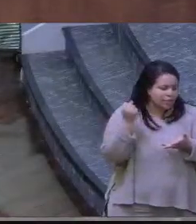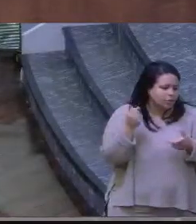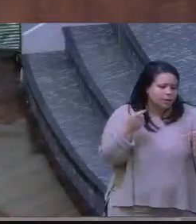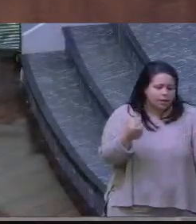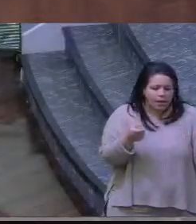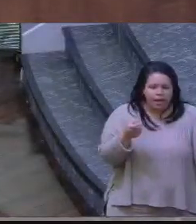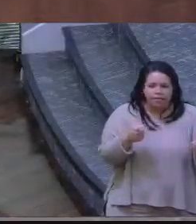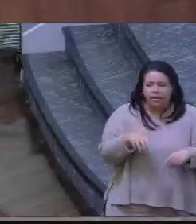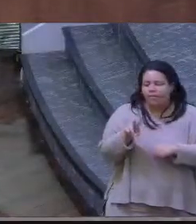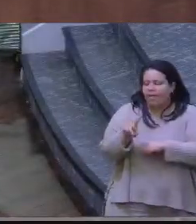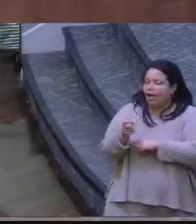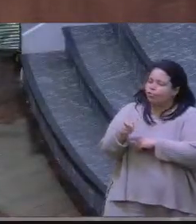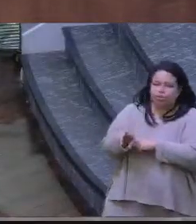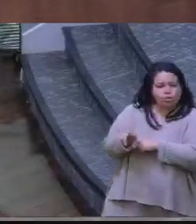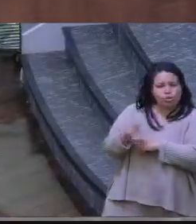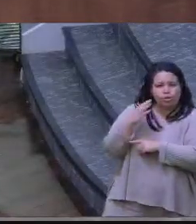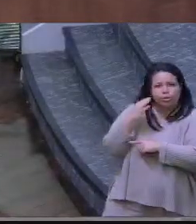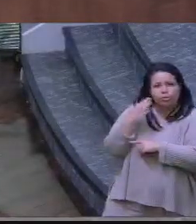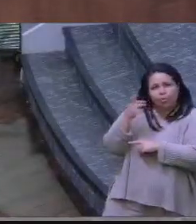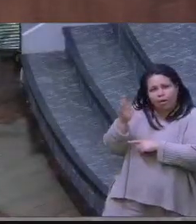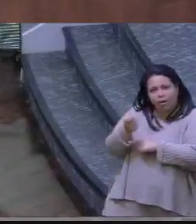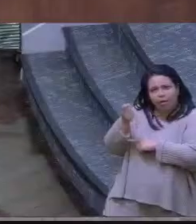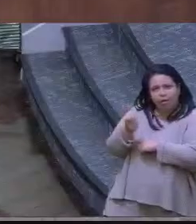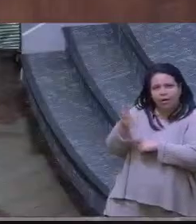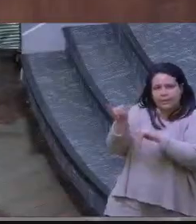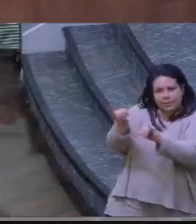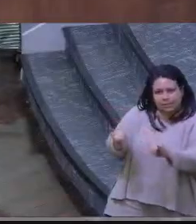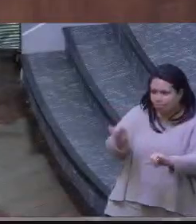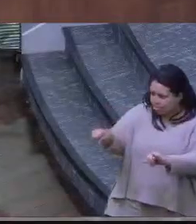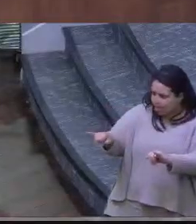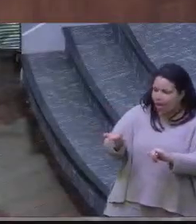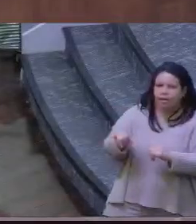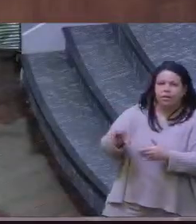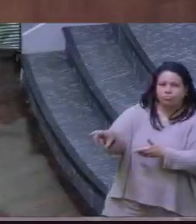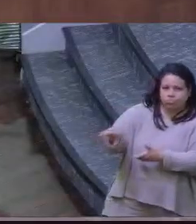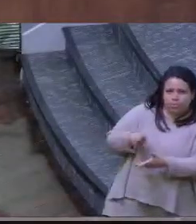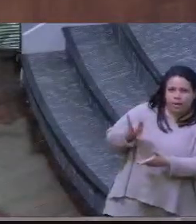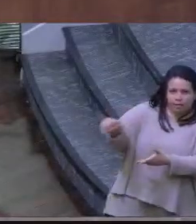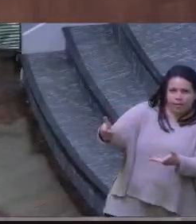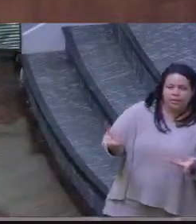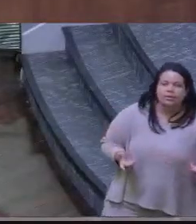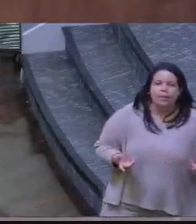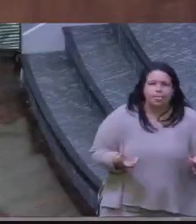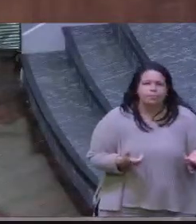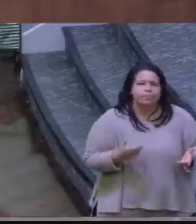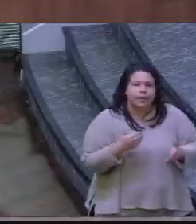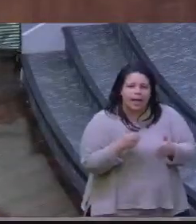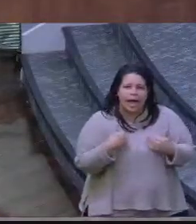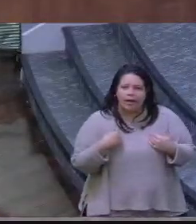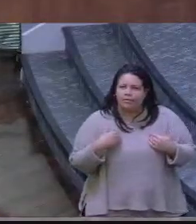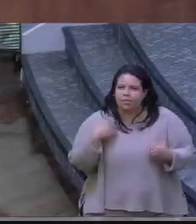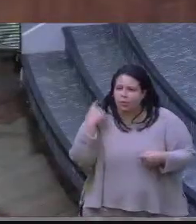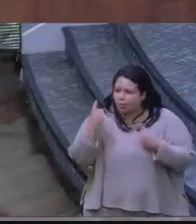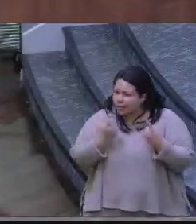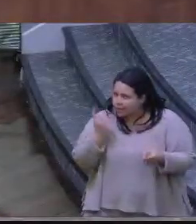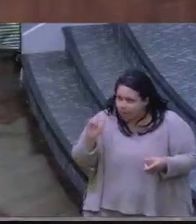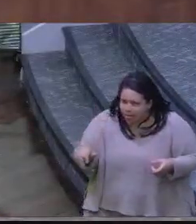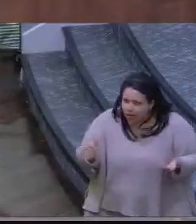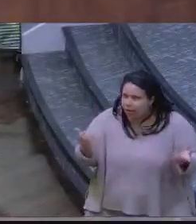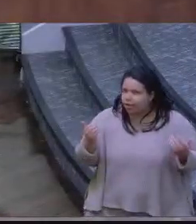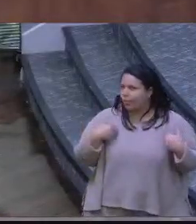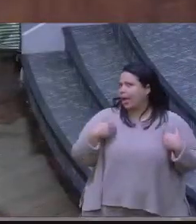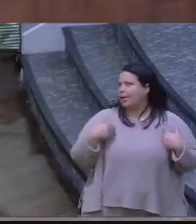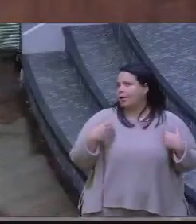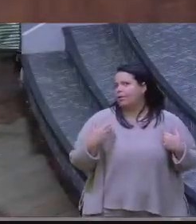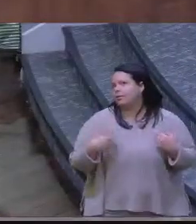voucher system. Yes, sir. Have you guys started thinking about that? And you know, do we have some